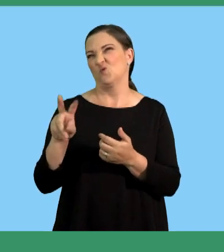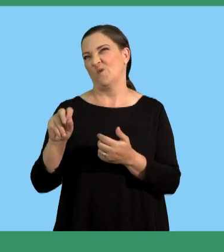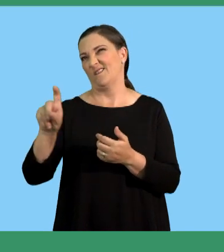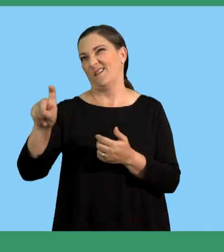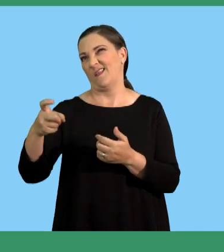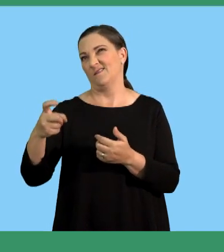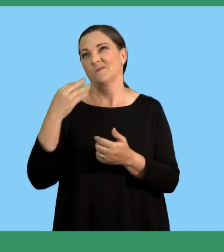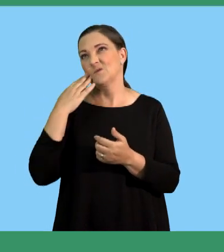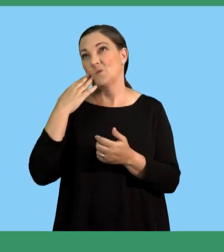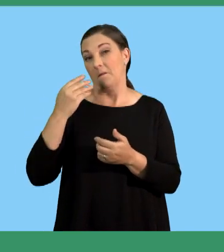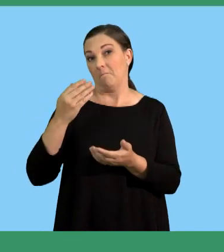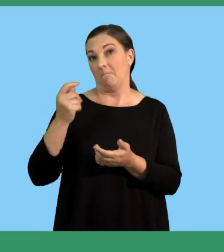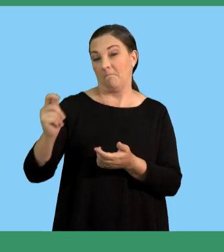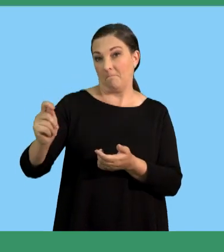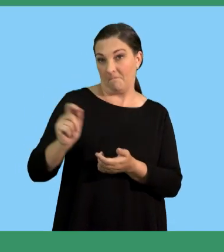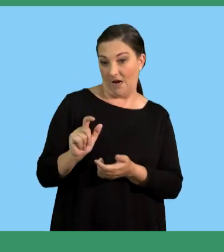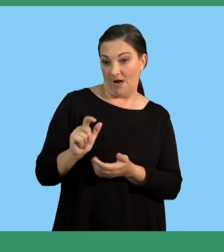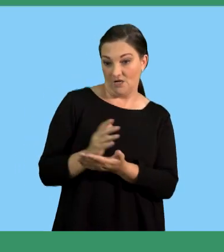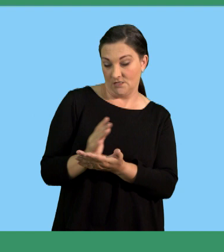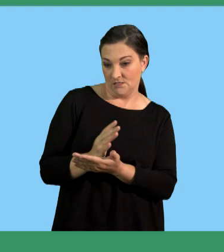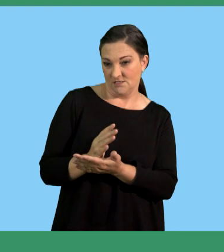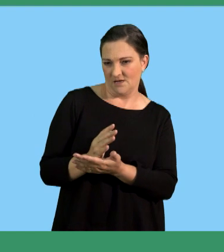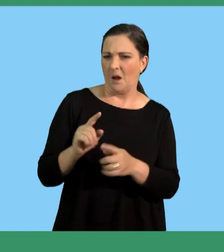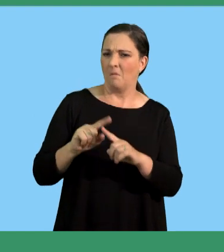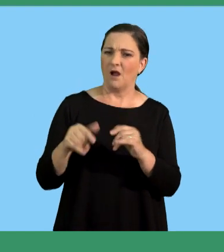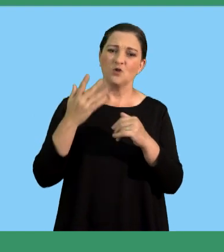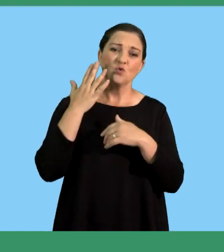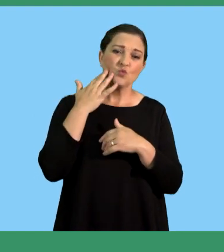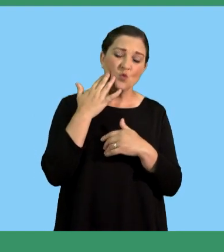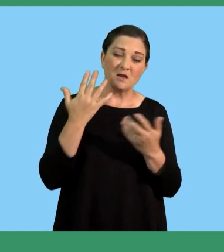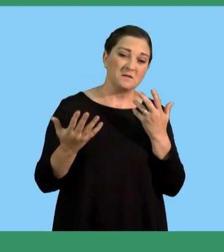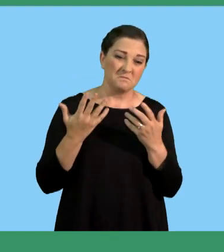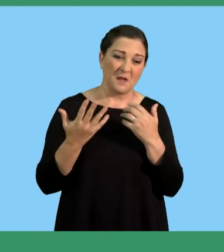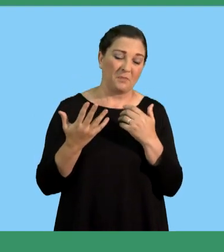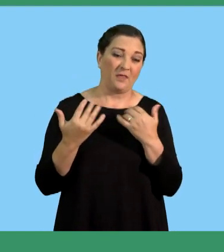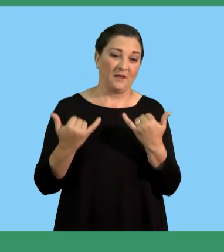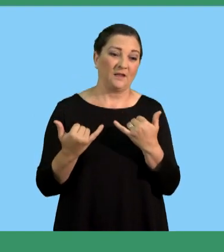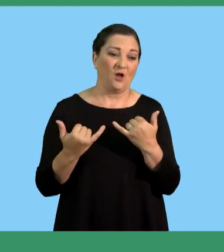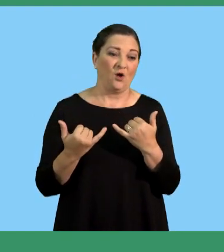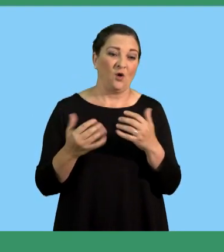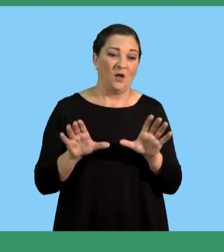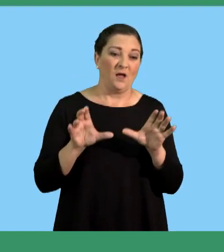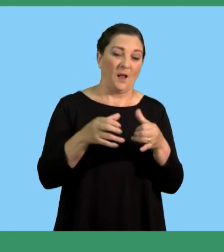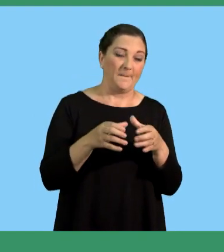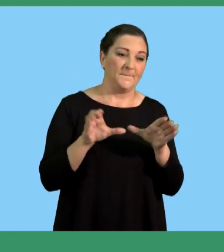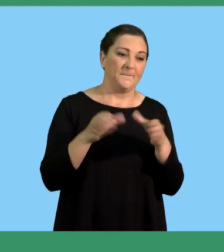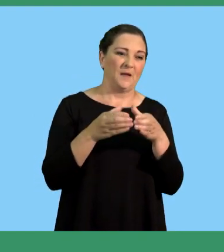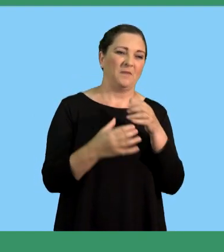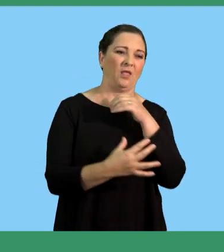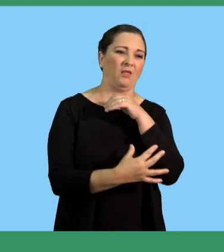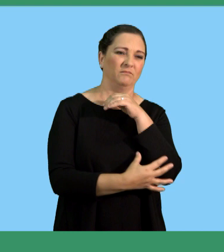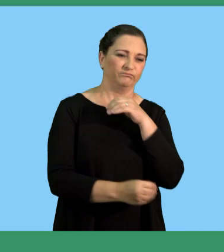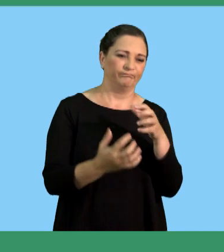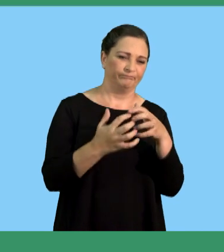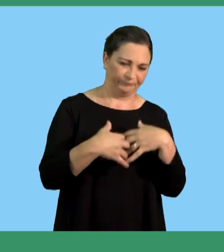20,000 when they were buying their shares, in a case of liquidation, they will receive the 20,000 plus the